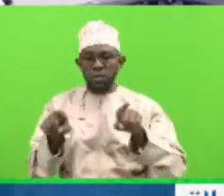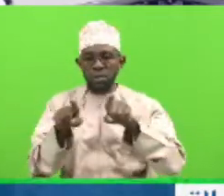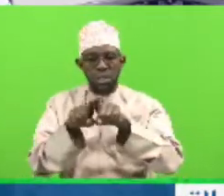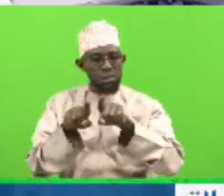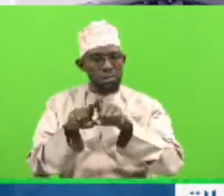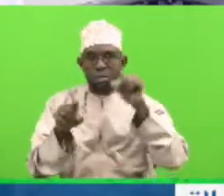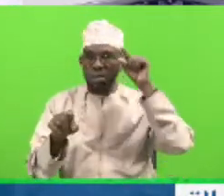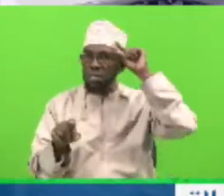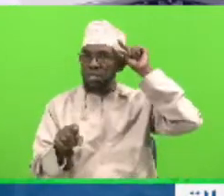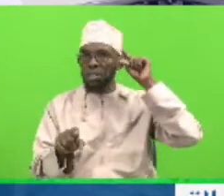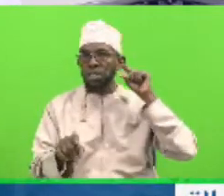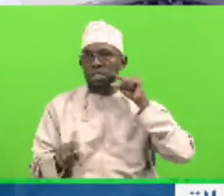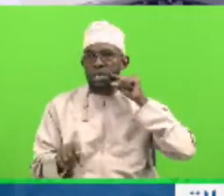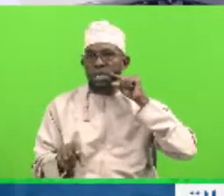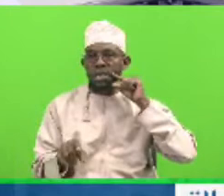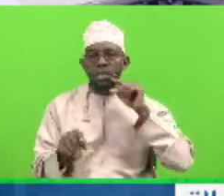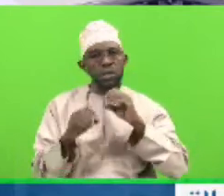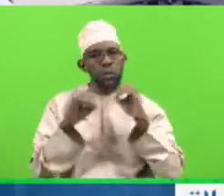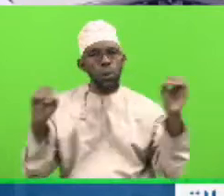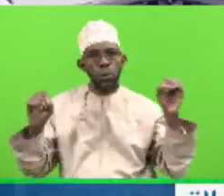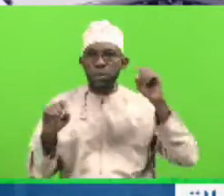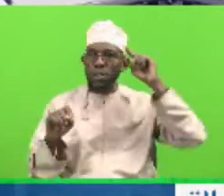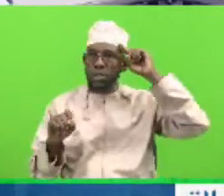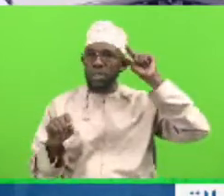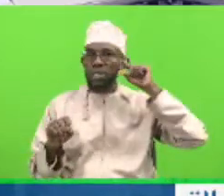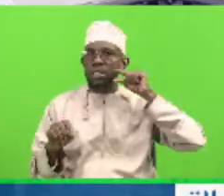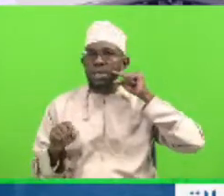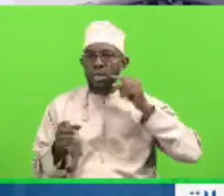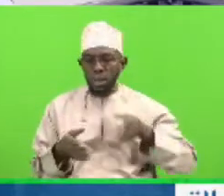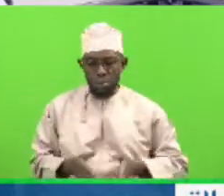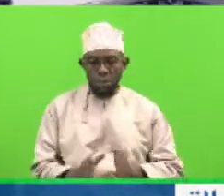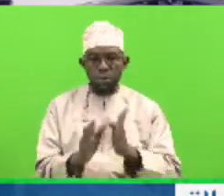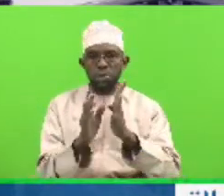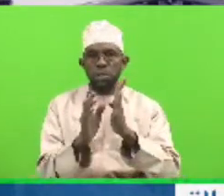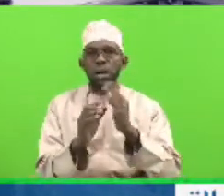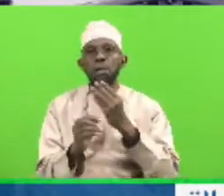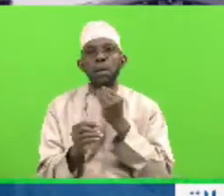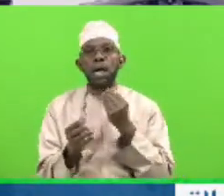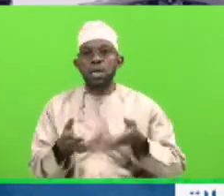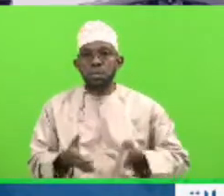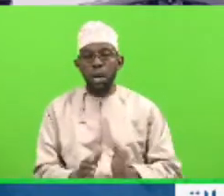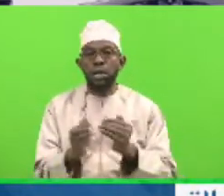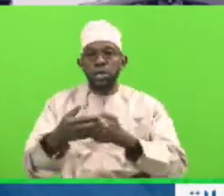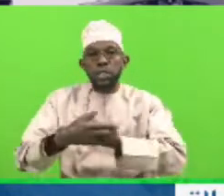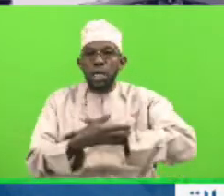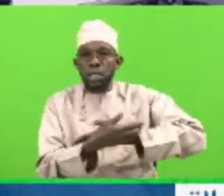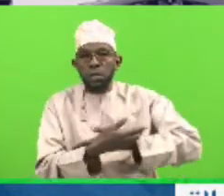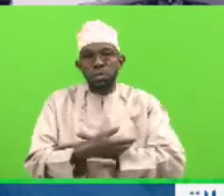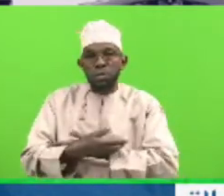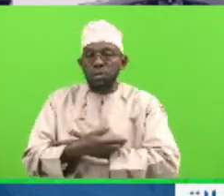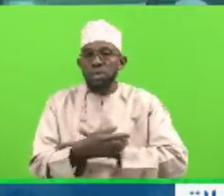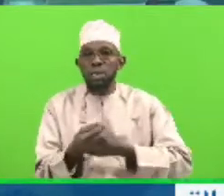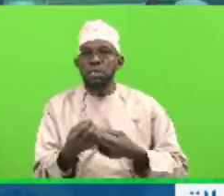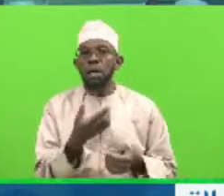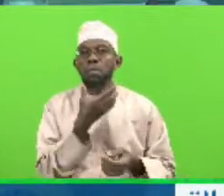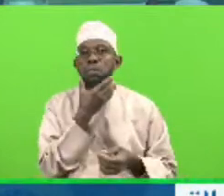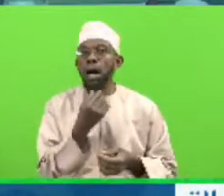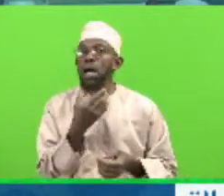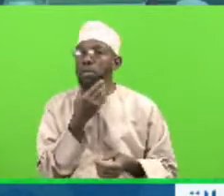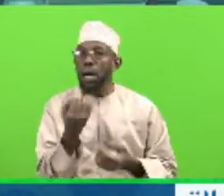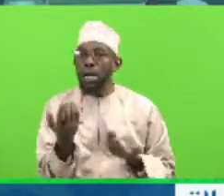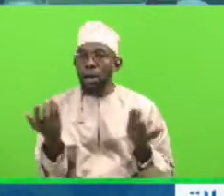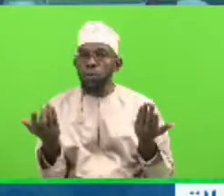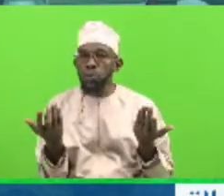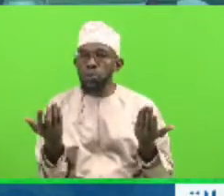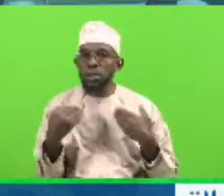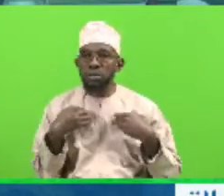no same gender can give birth to a child. No two men